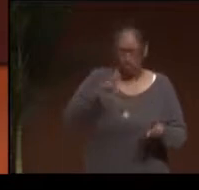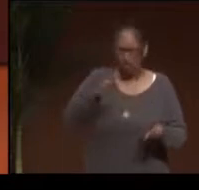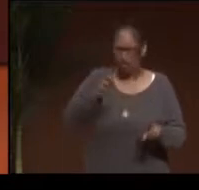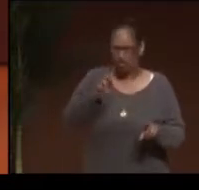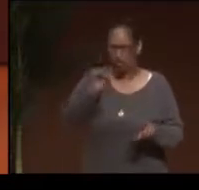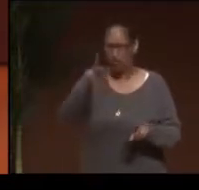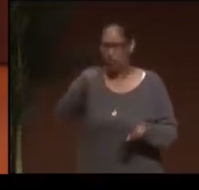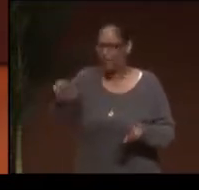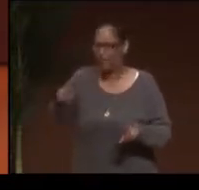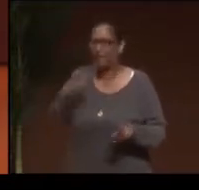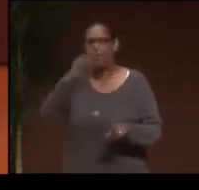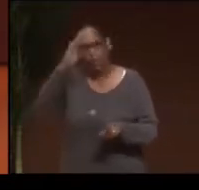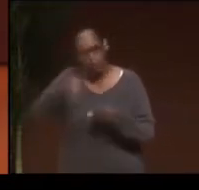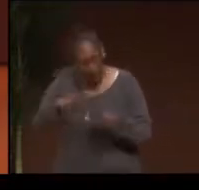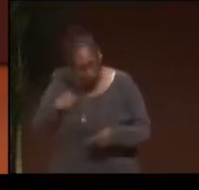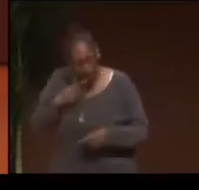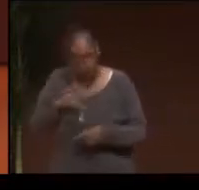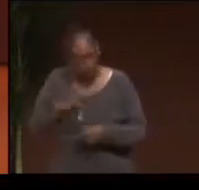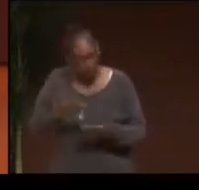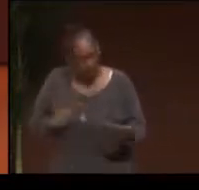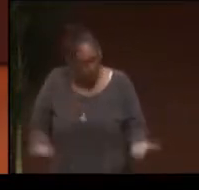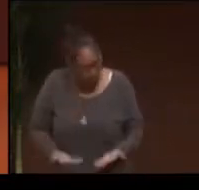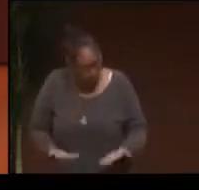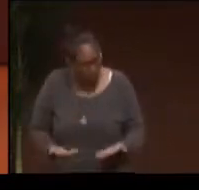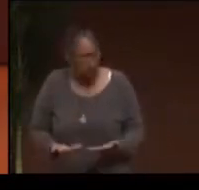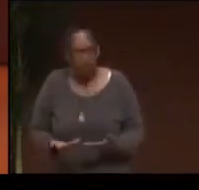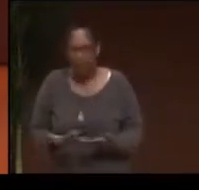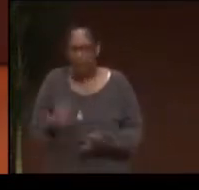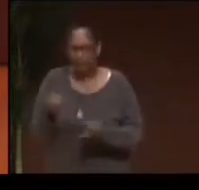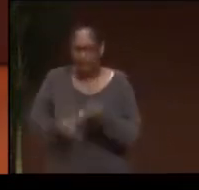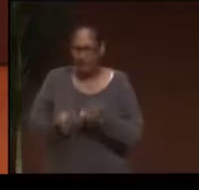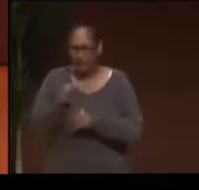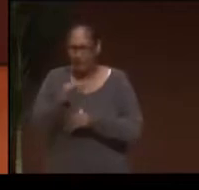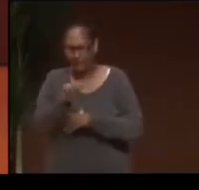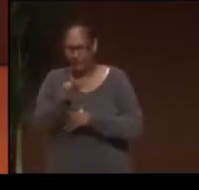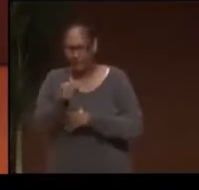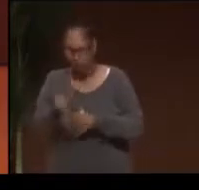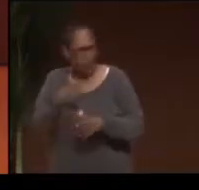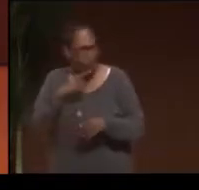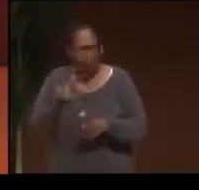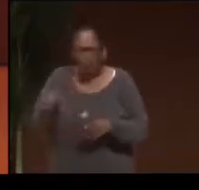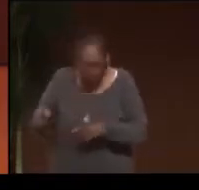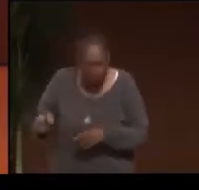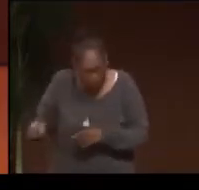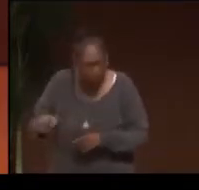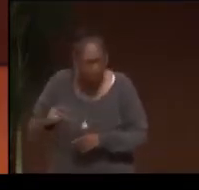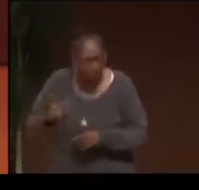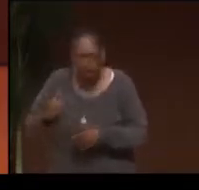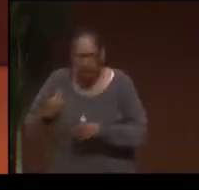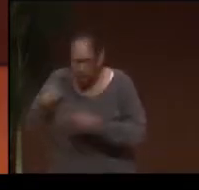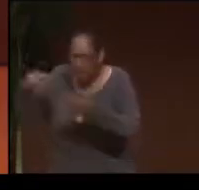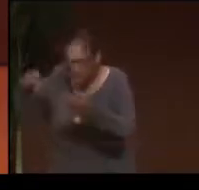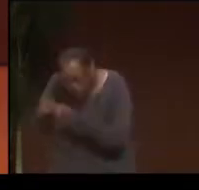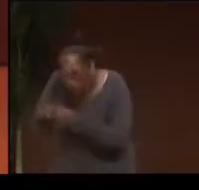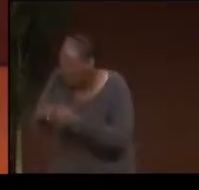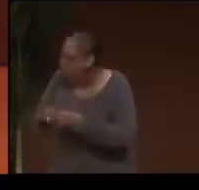says hello to me, and then I tell him, "Yeah, man, here I am, again, the last Taino." And he says, no, there's more. And I was like, "What do you mean?" And he goes